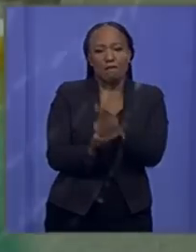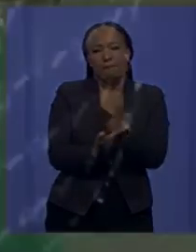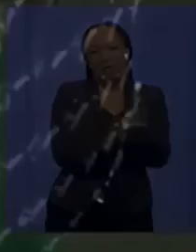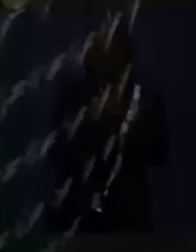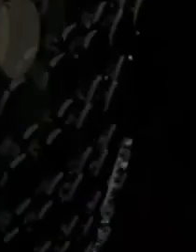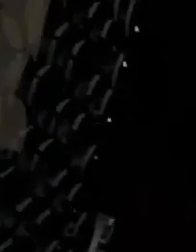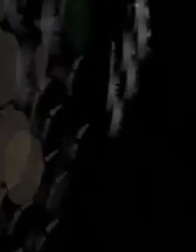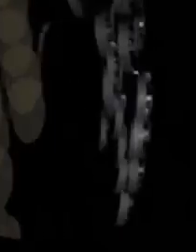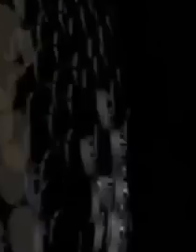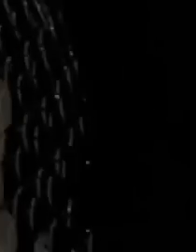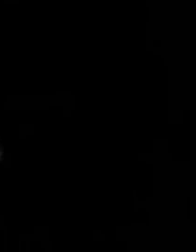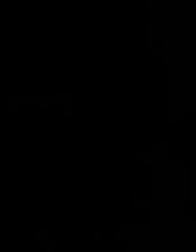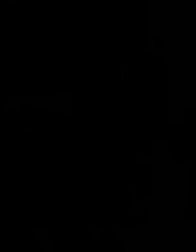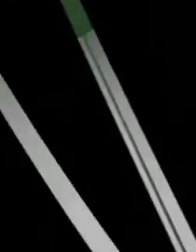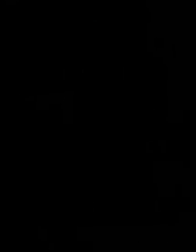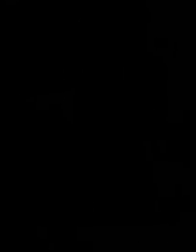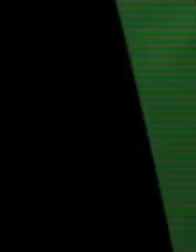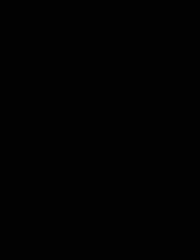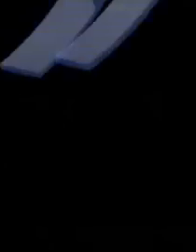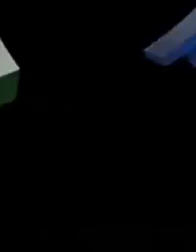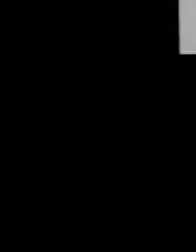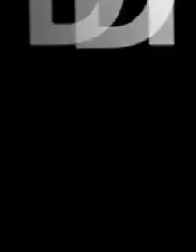a flow like